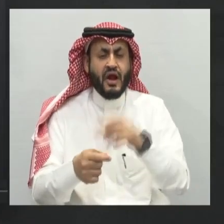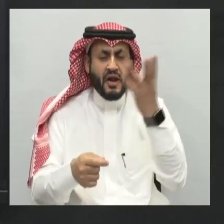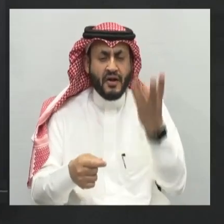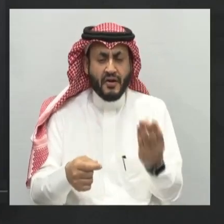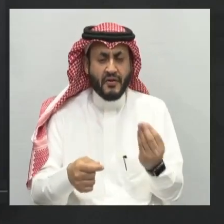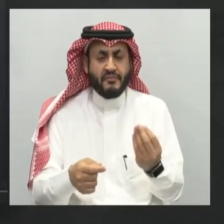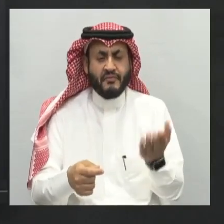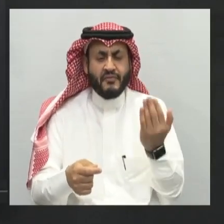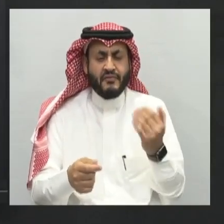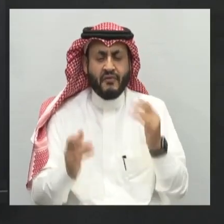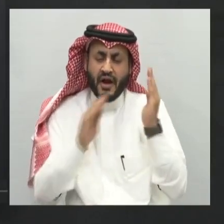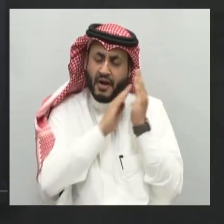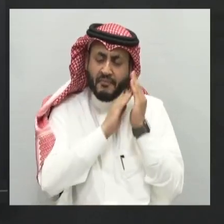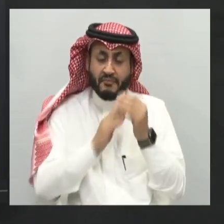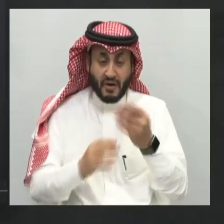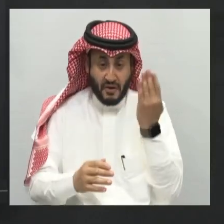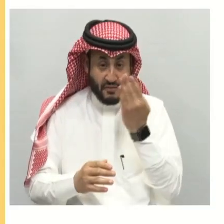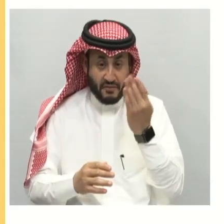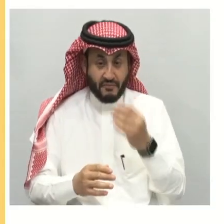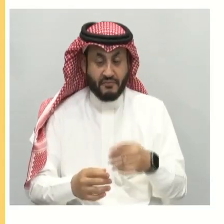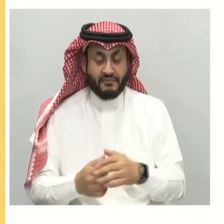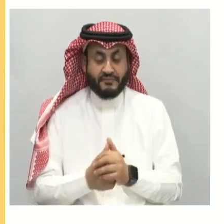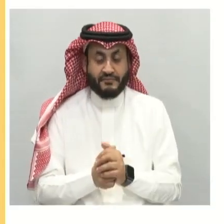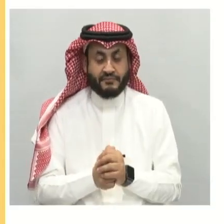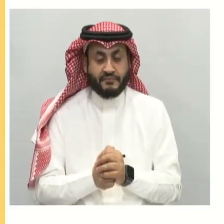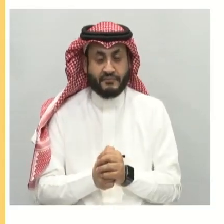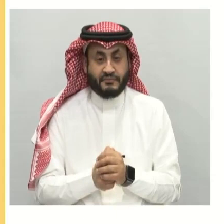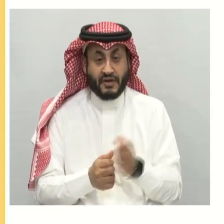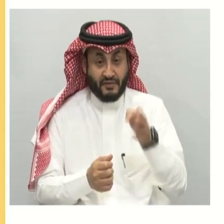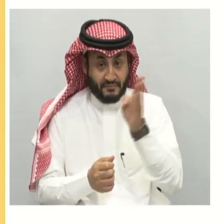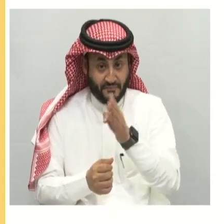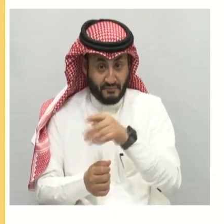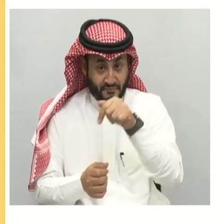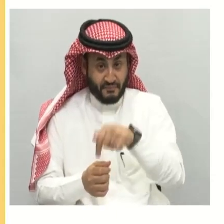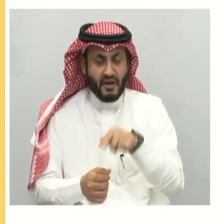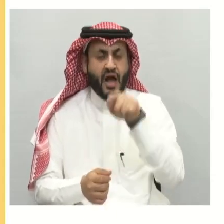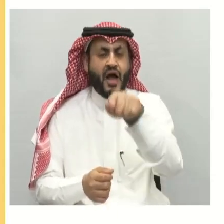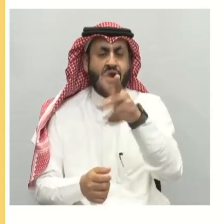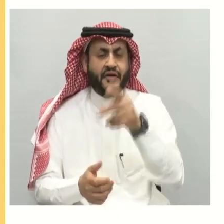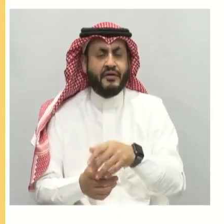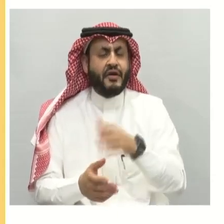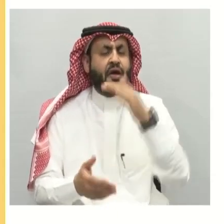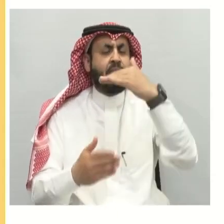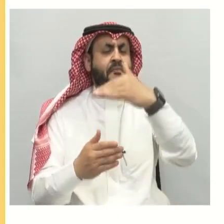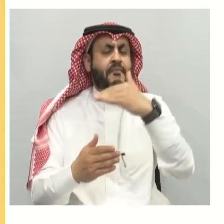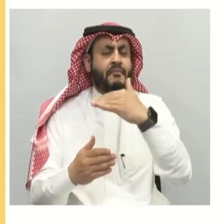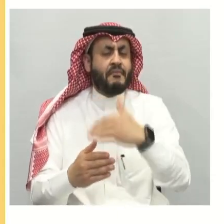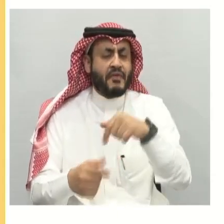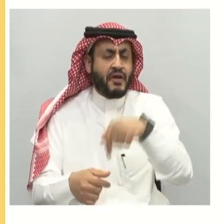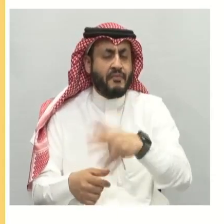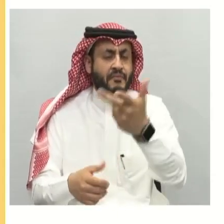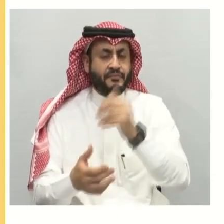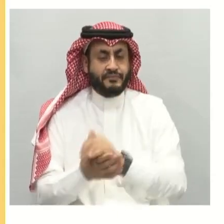bed. Okay? So, that was planning for the day. Think about yourself and what you would like to plan for your